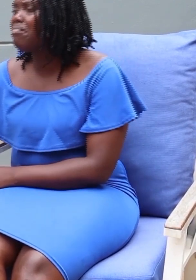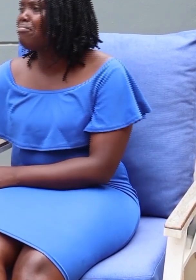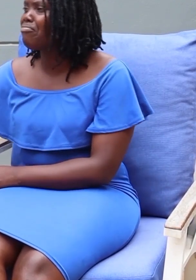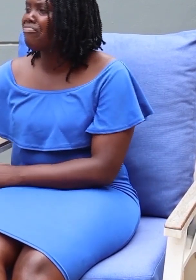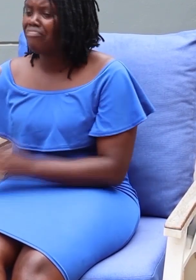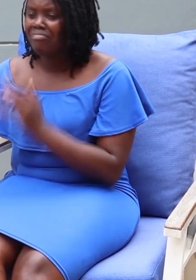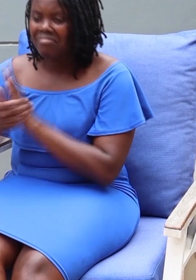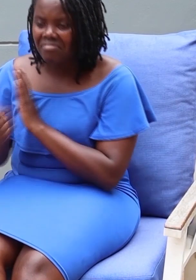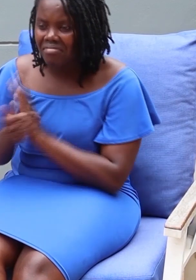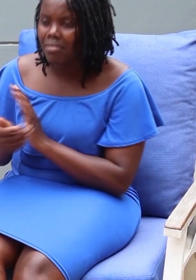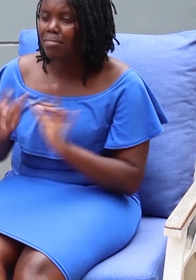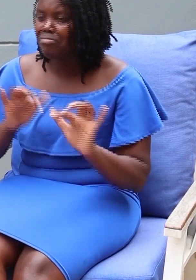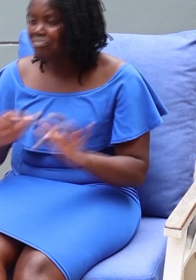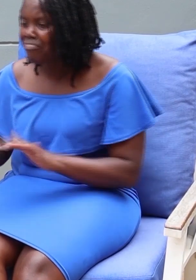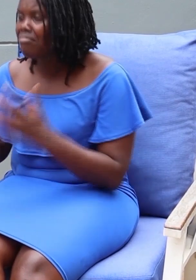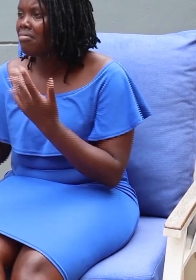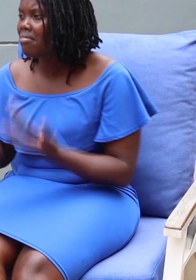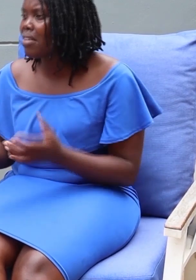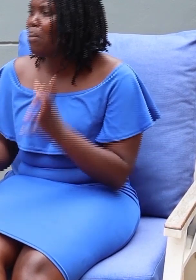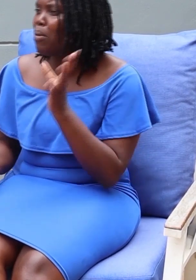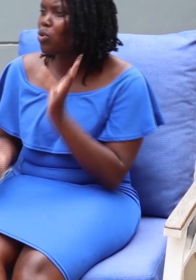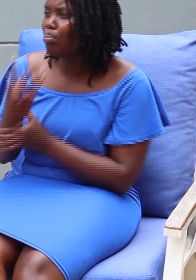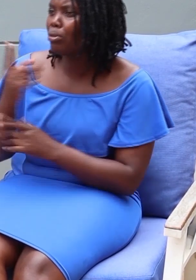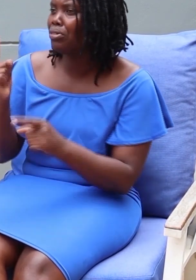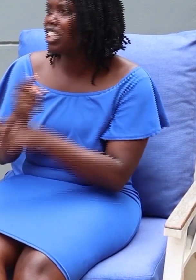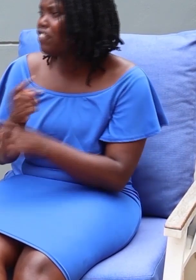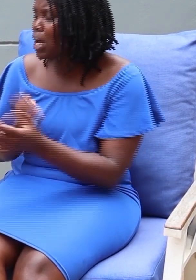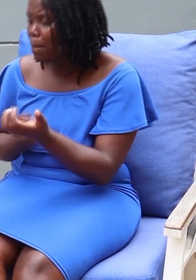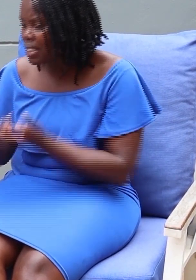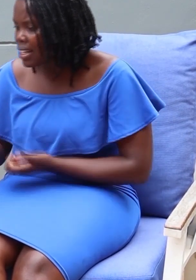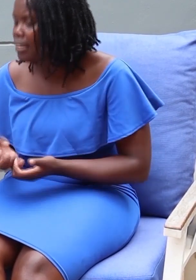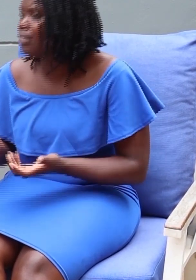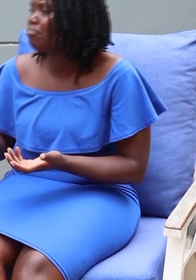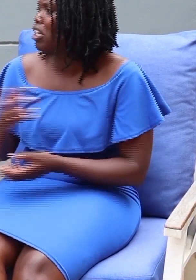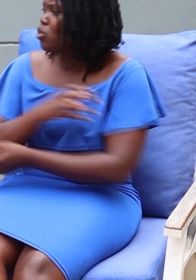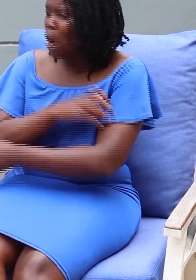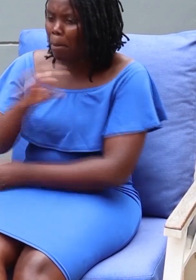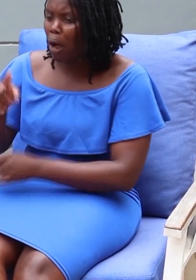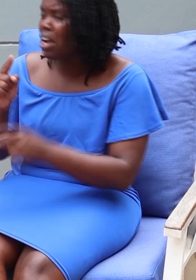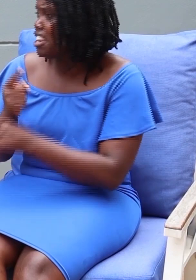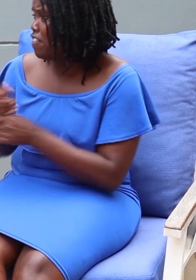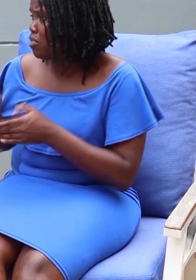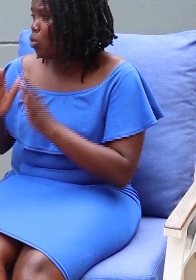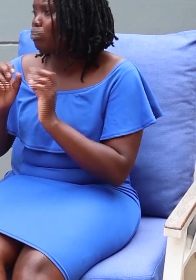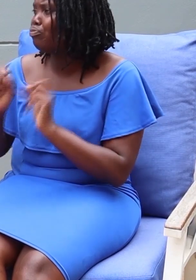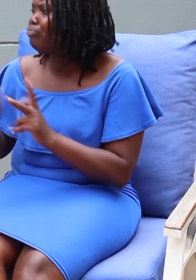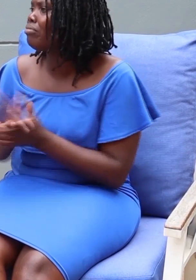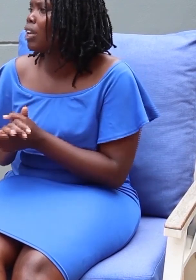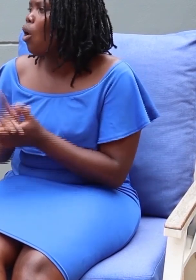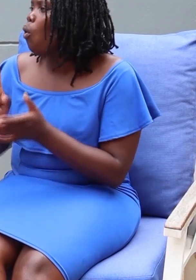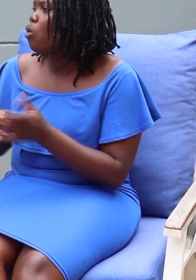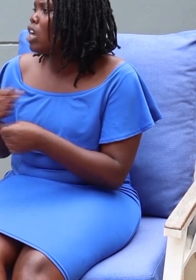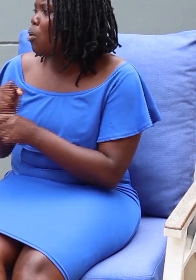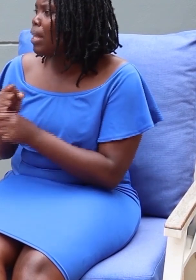you have plans to have a cyber or a hub where you'll be training different skills, for example, business skills,